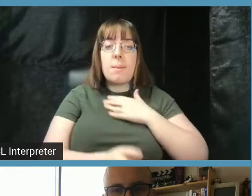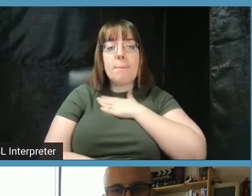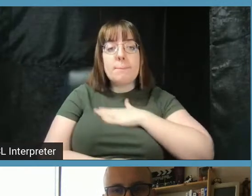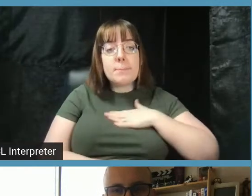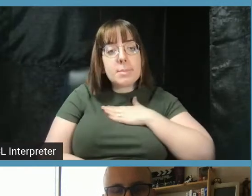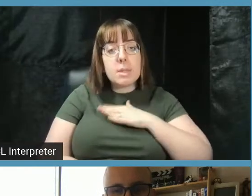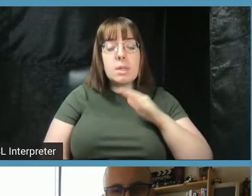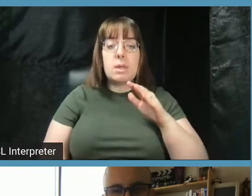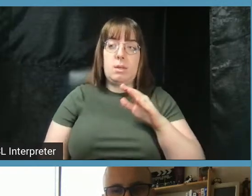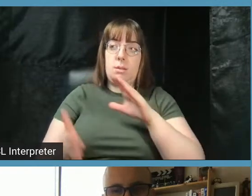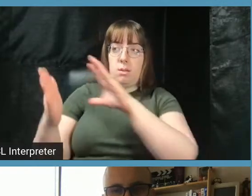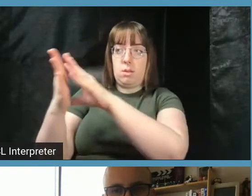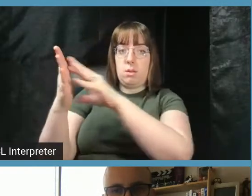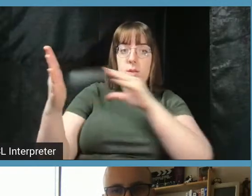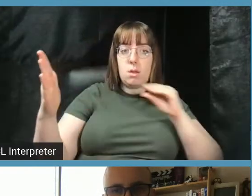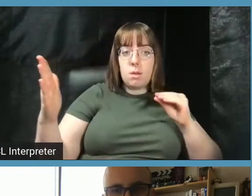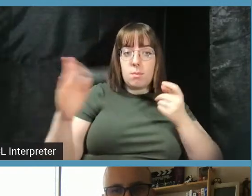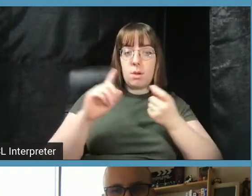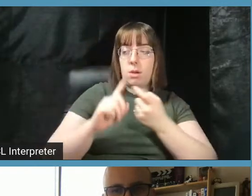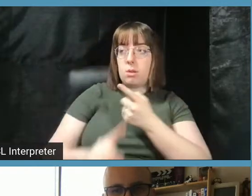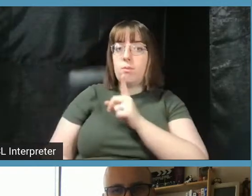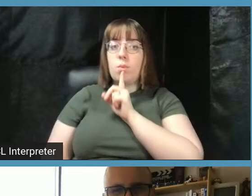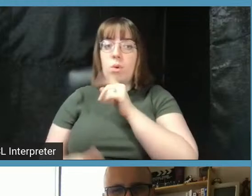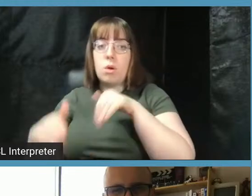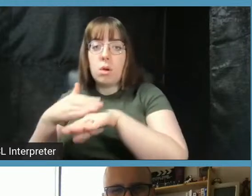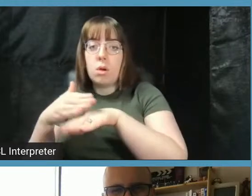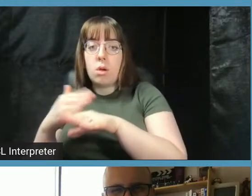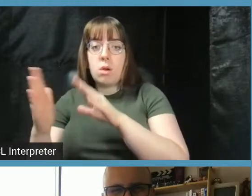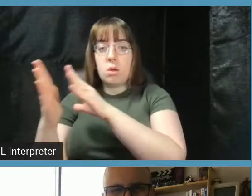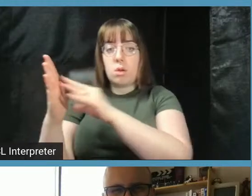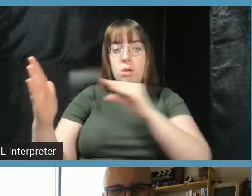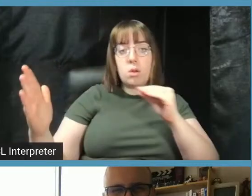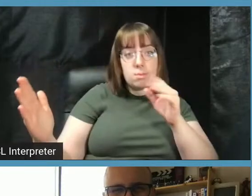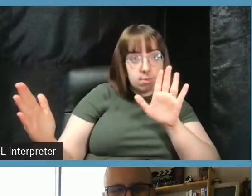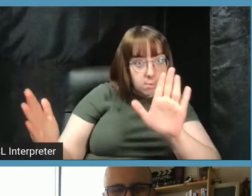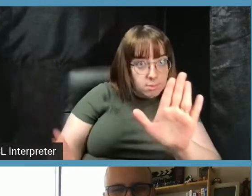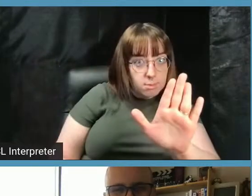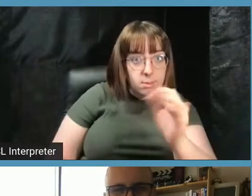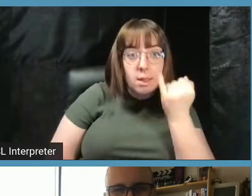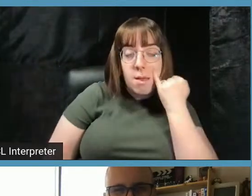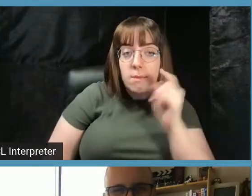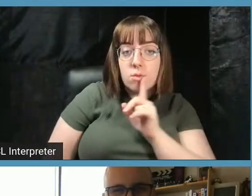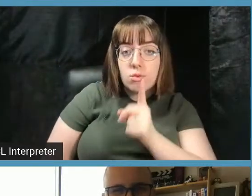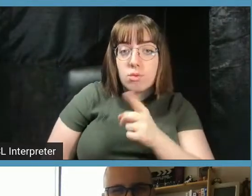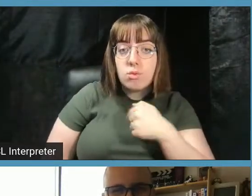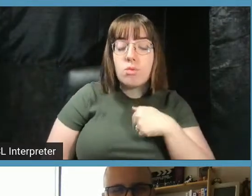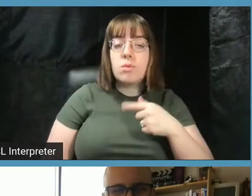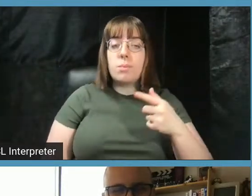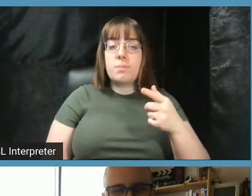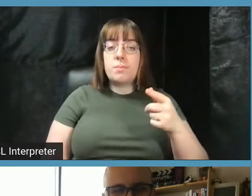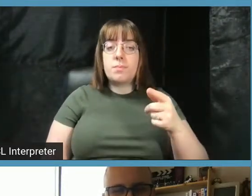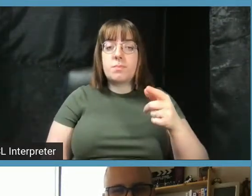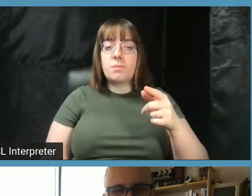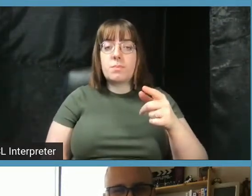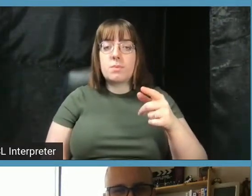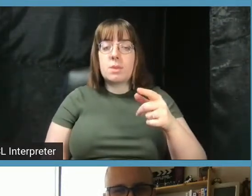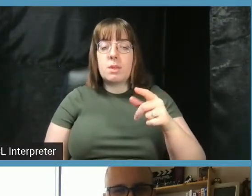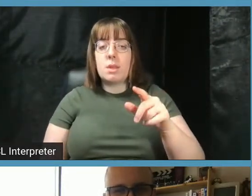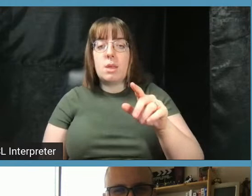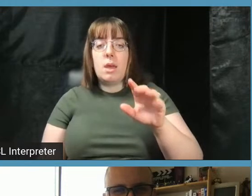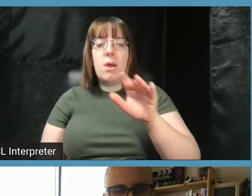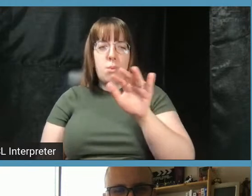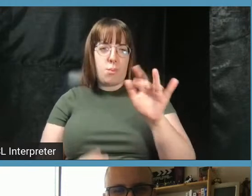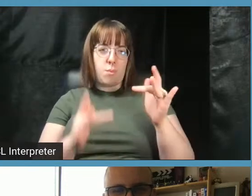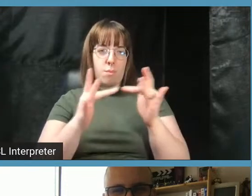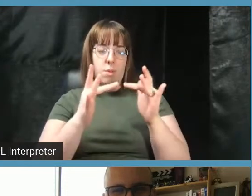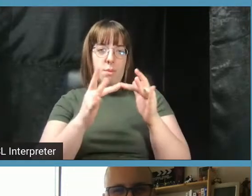paste from and steal from, as long as it is true, I will caveat it with that. If you go to pac.bz, PAC.bz is